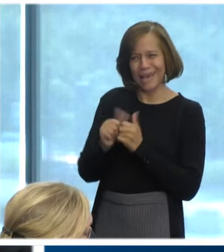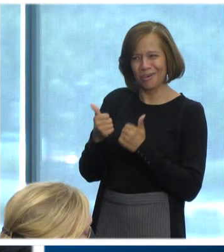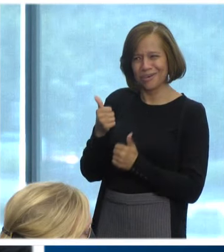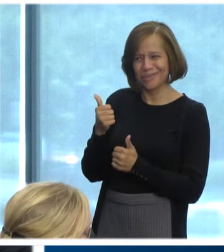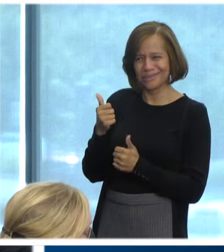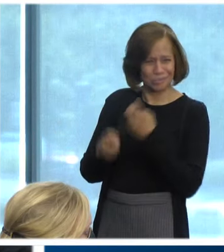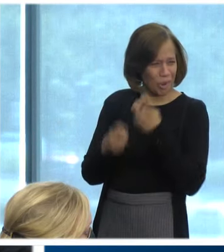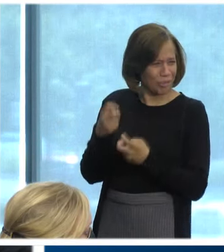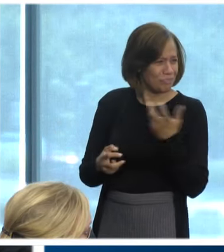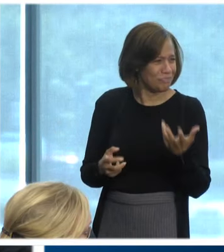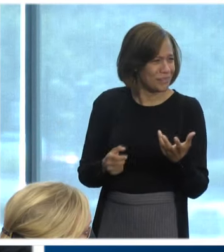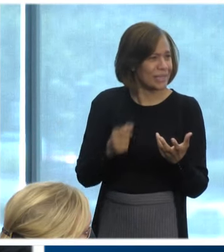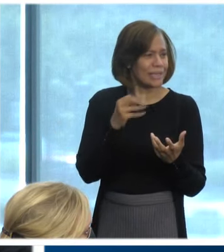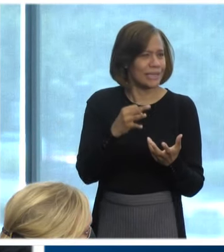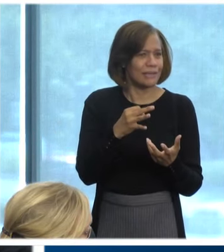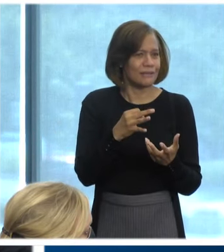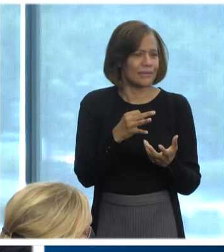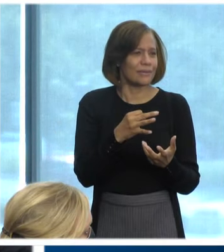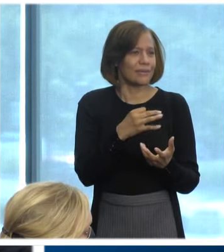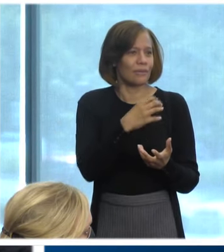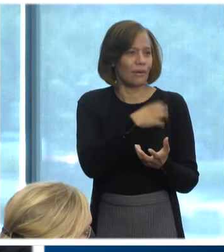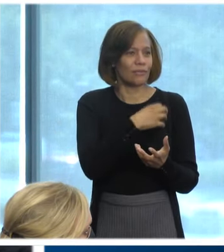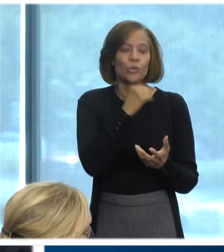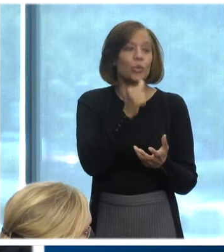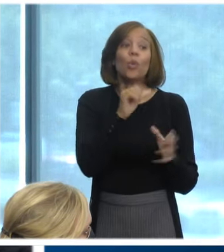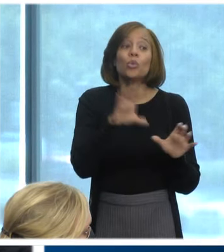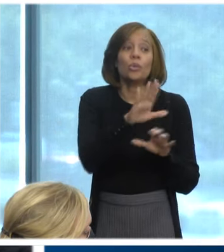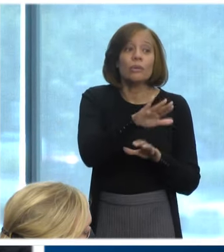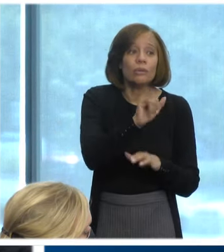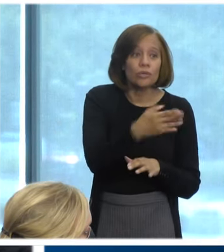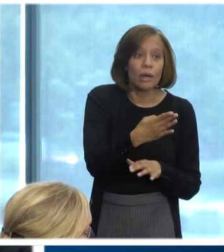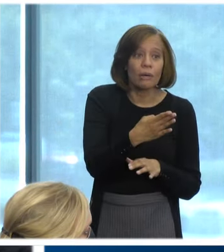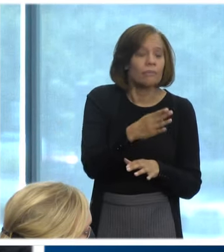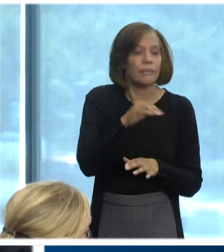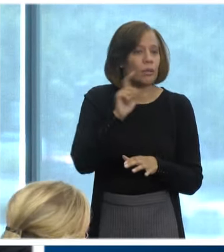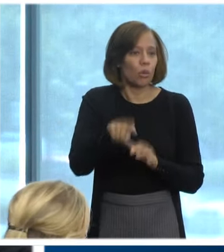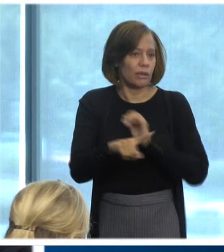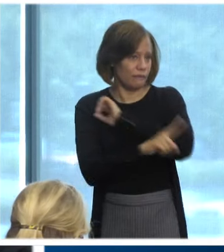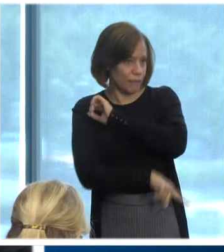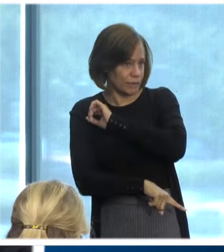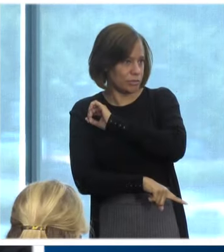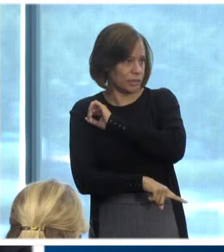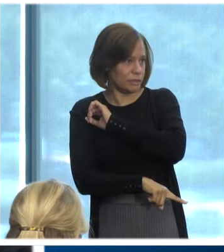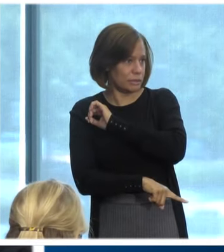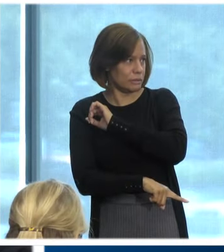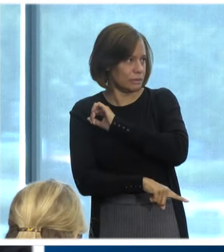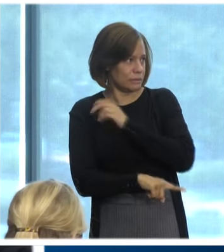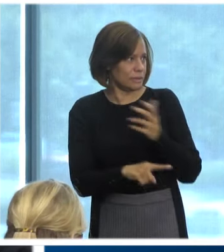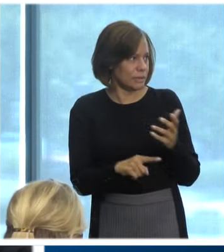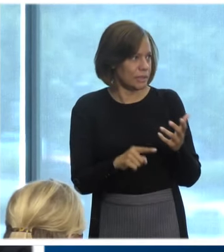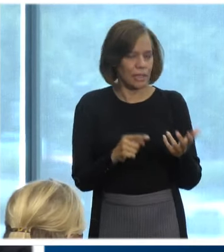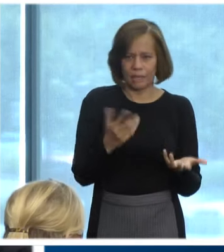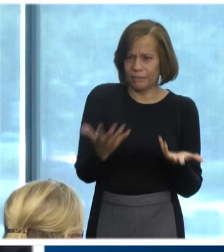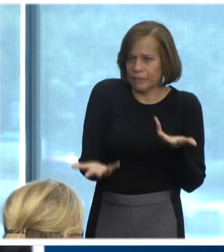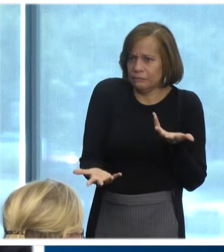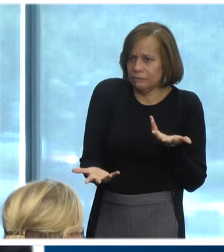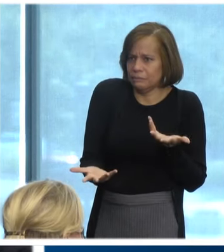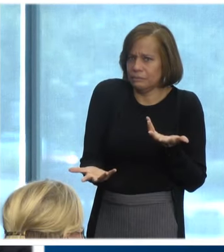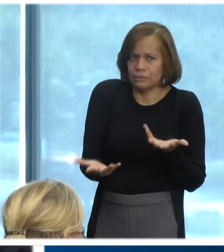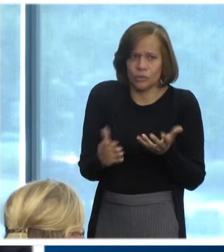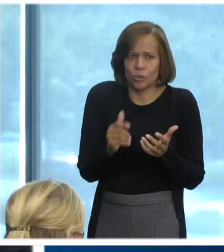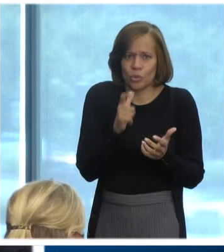incentives? If the officer basically fails to do their job, they avoid any accountability? You definitely want to shift